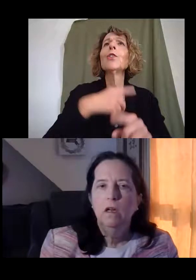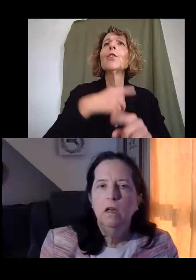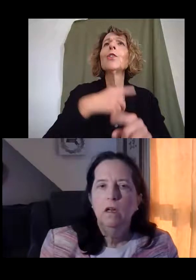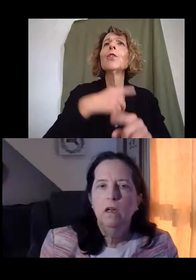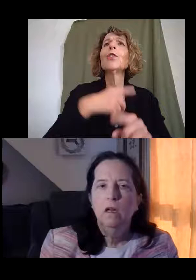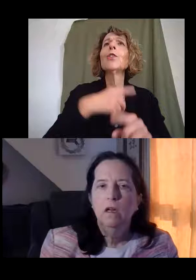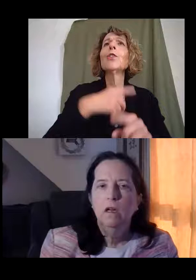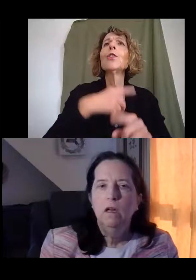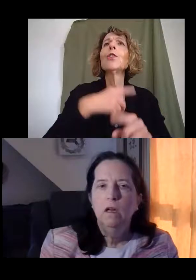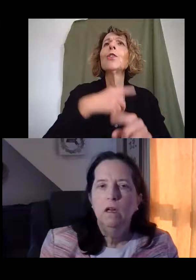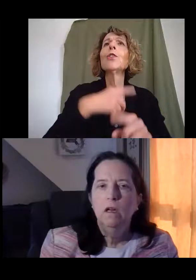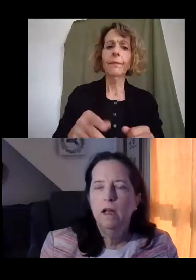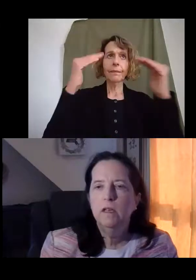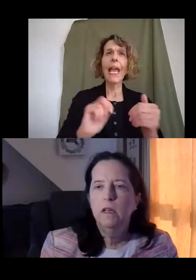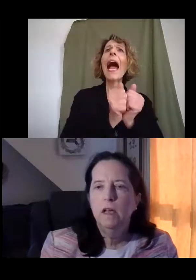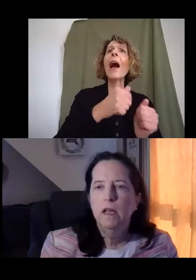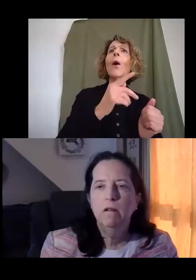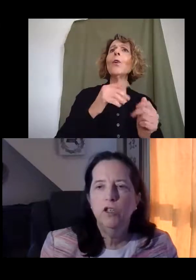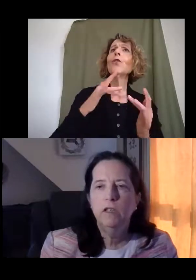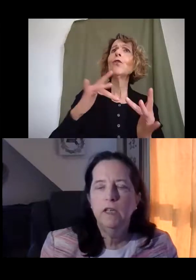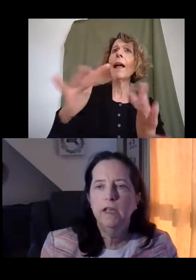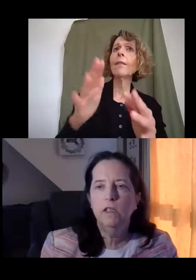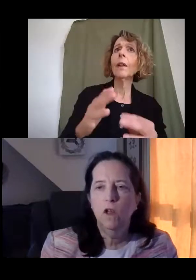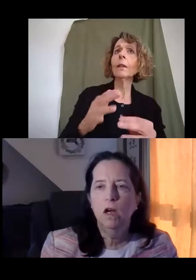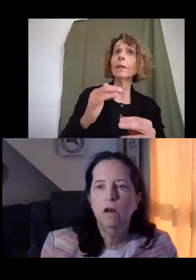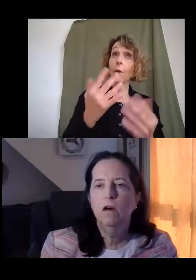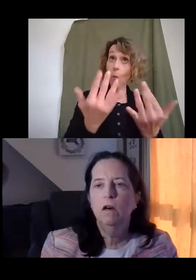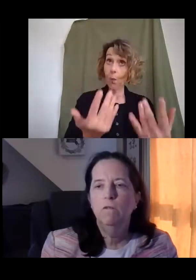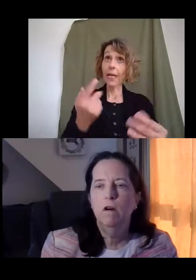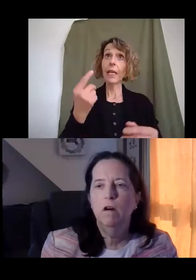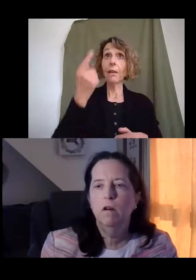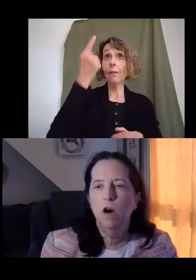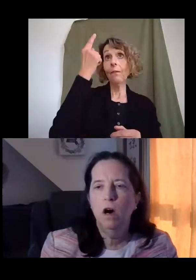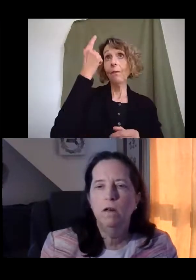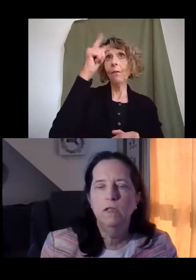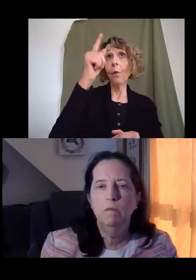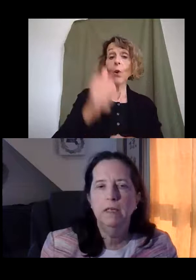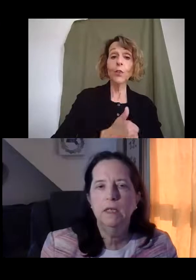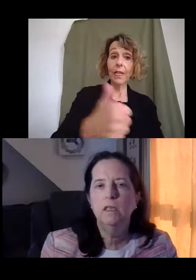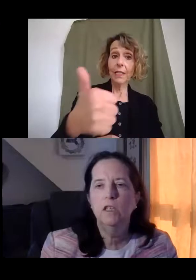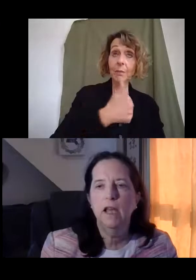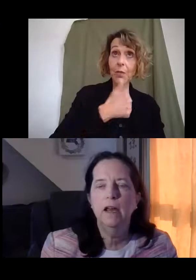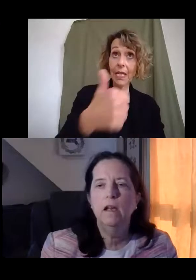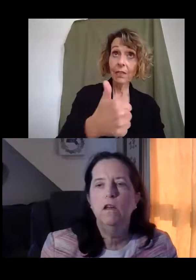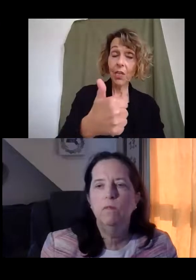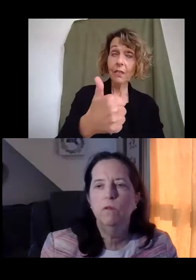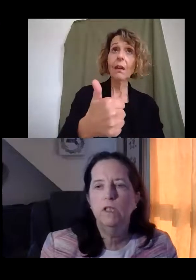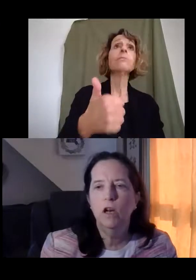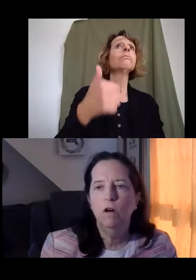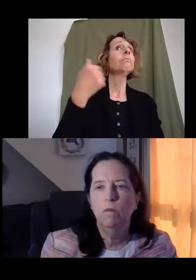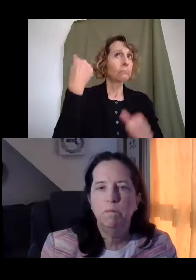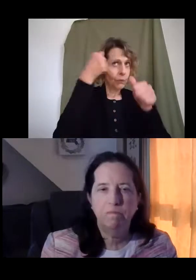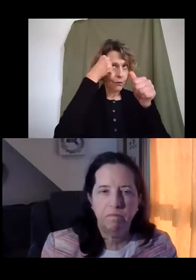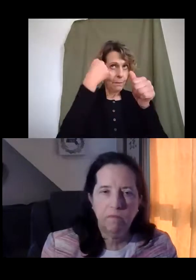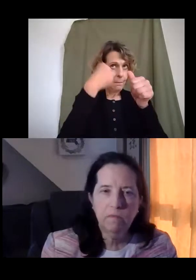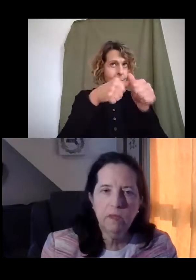time, there may be a delay, and it just takes longer for cars and buses to get through the